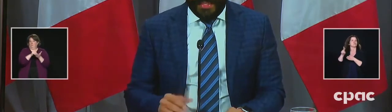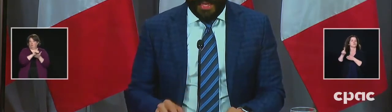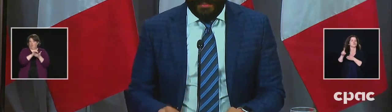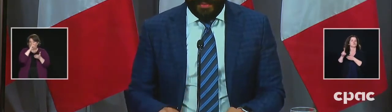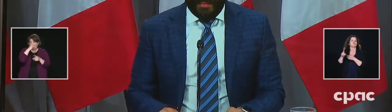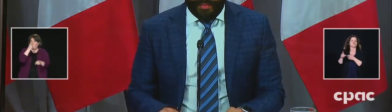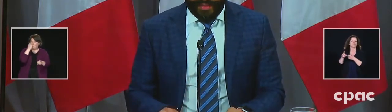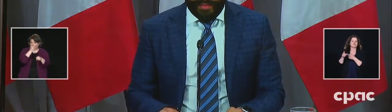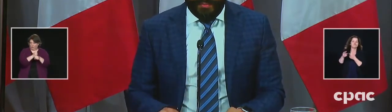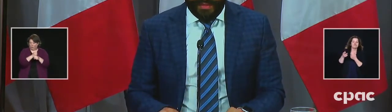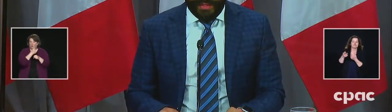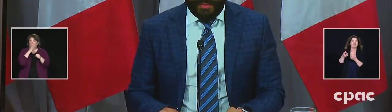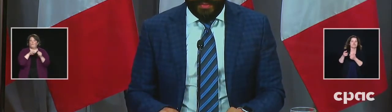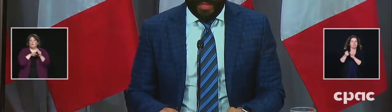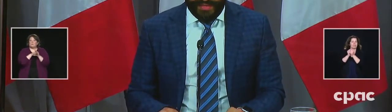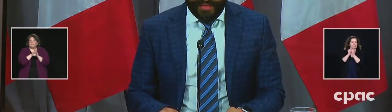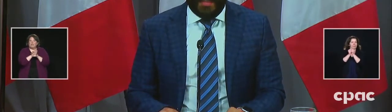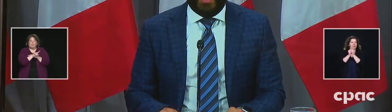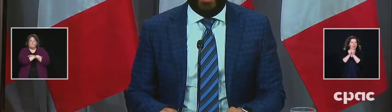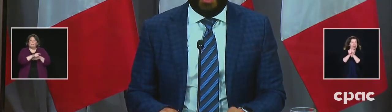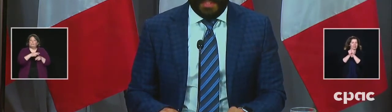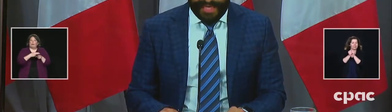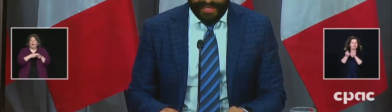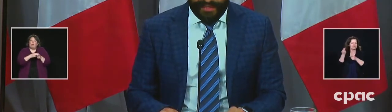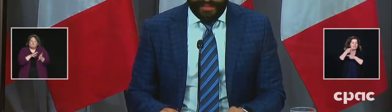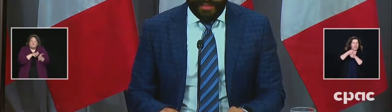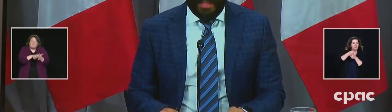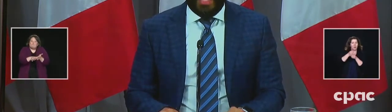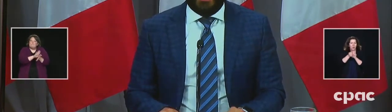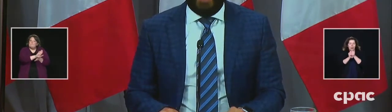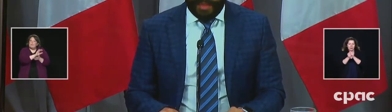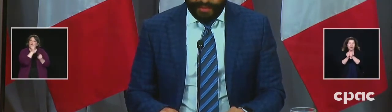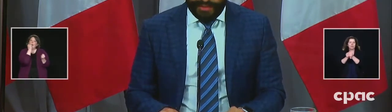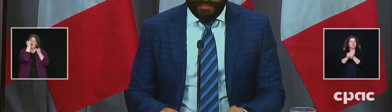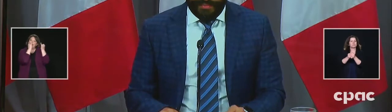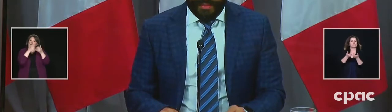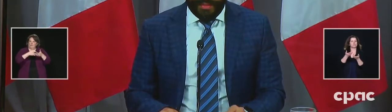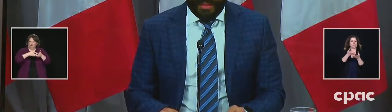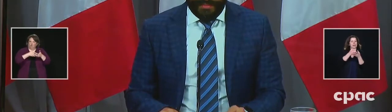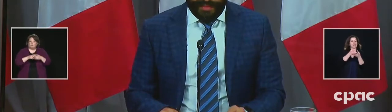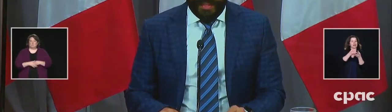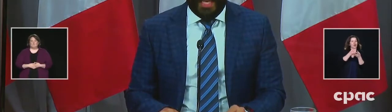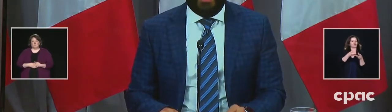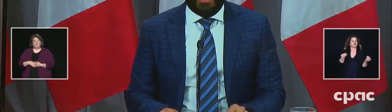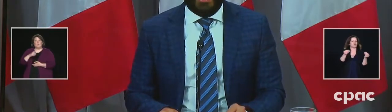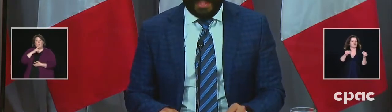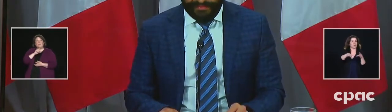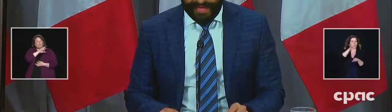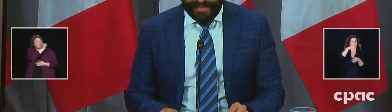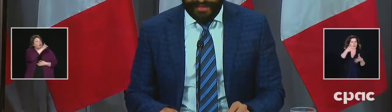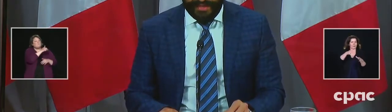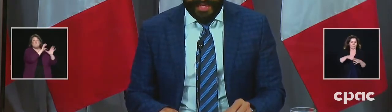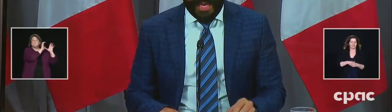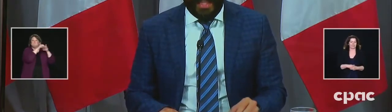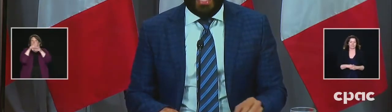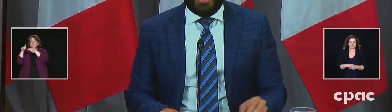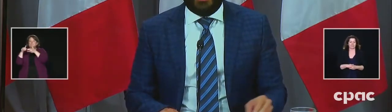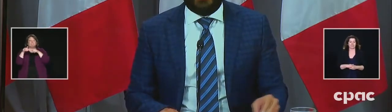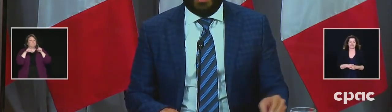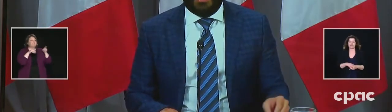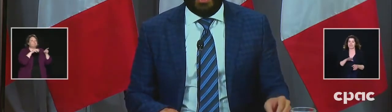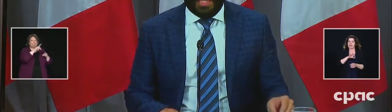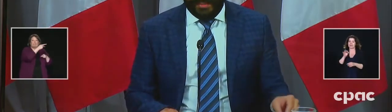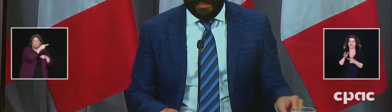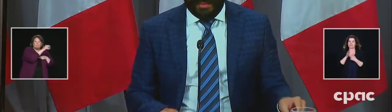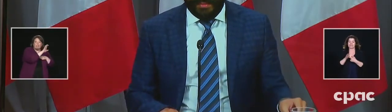great example of the work we're funding through Innovative Solutions Canada in partnership with the Public Health Agency of Canada and the